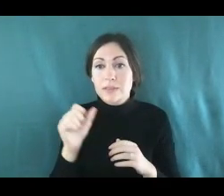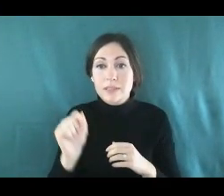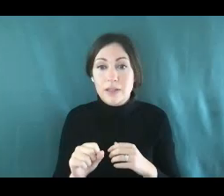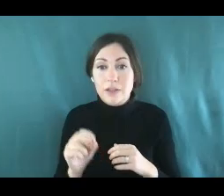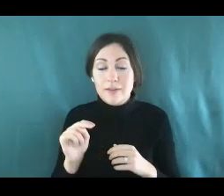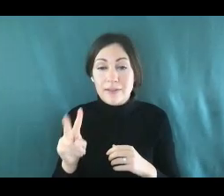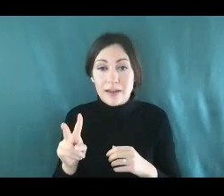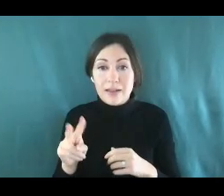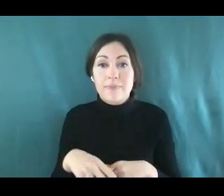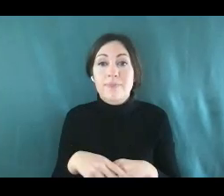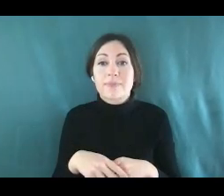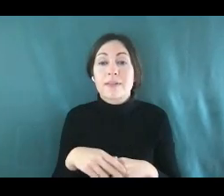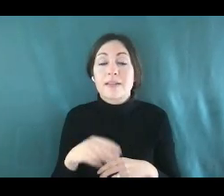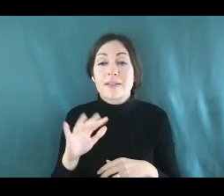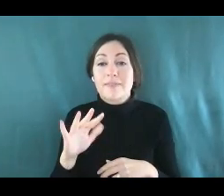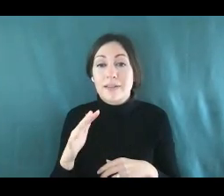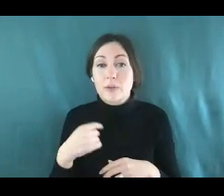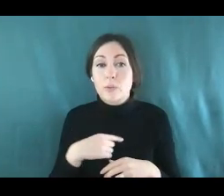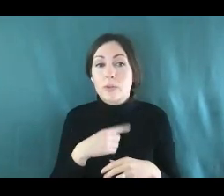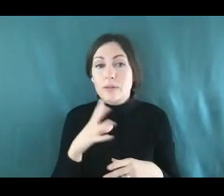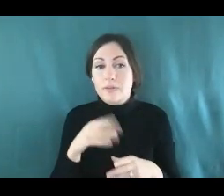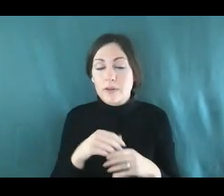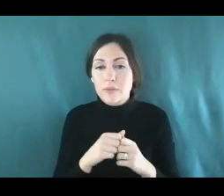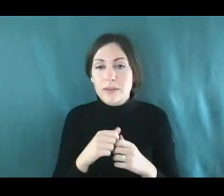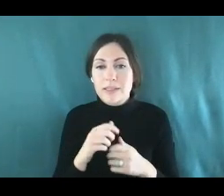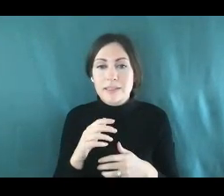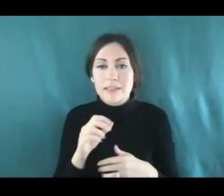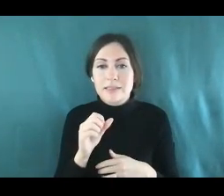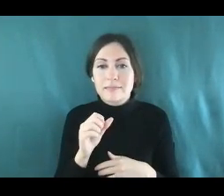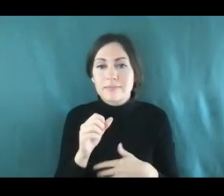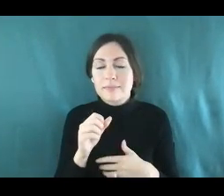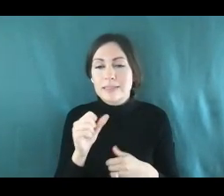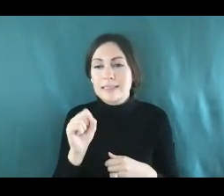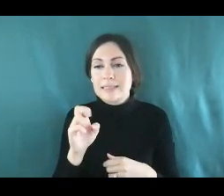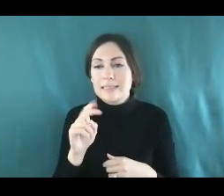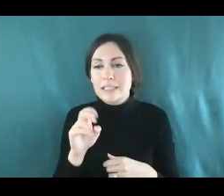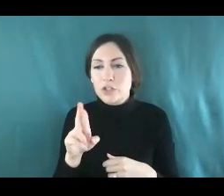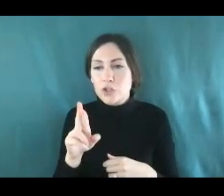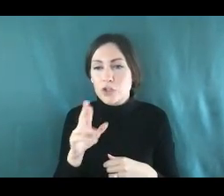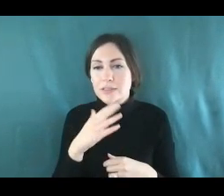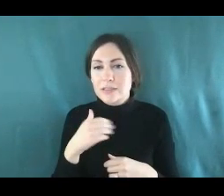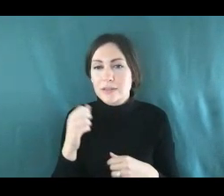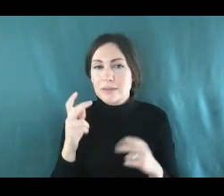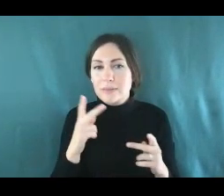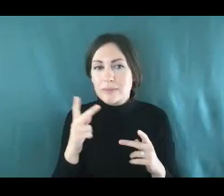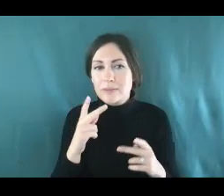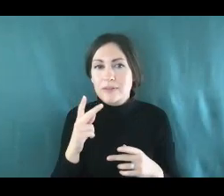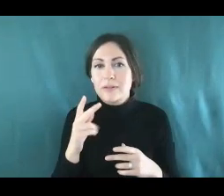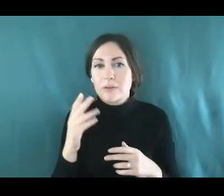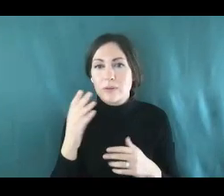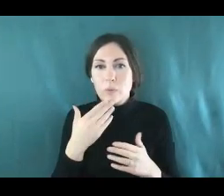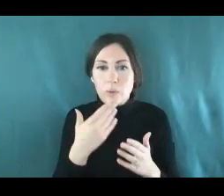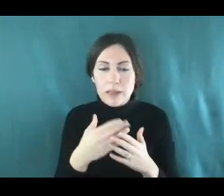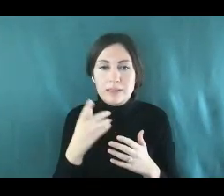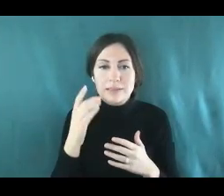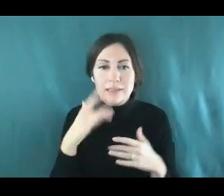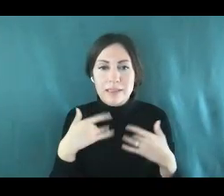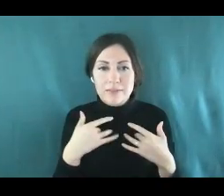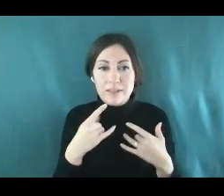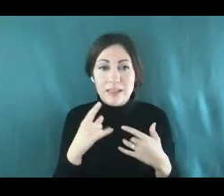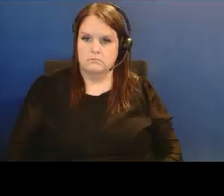we participated in a senior wellness festivity. This was an annual event, and it brought together approximately